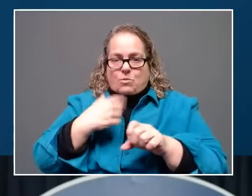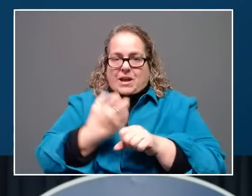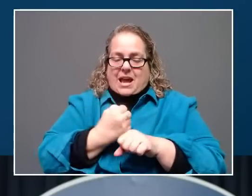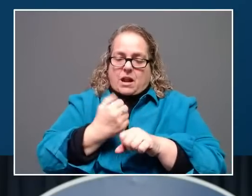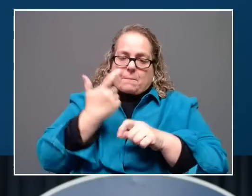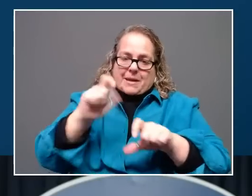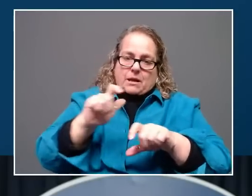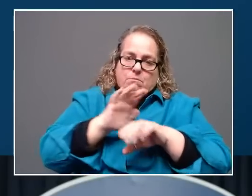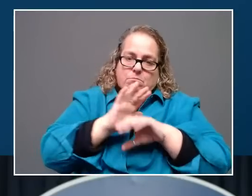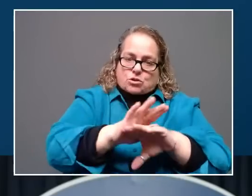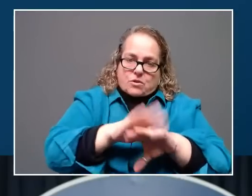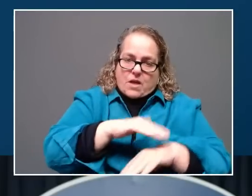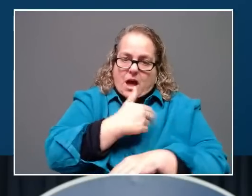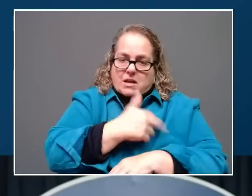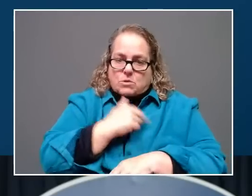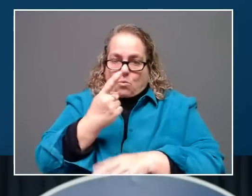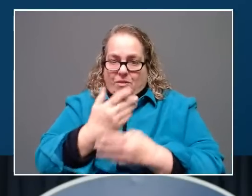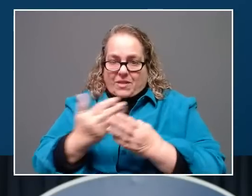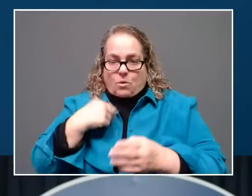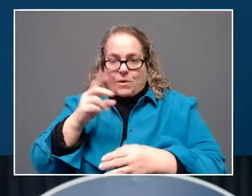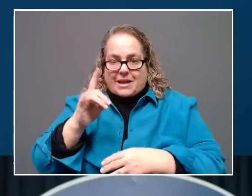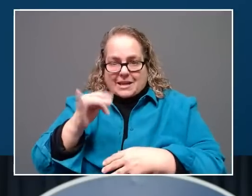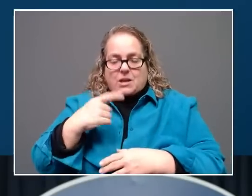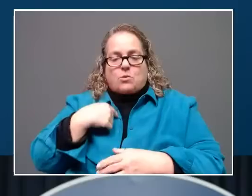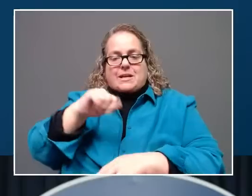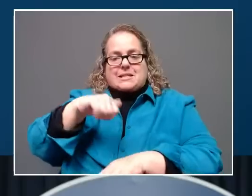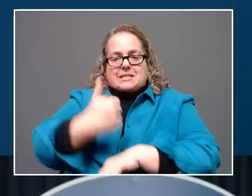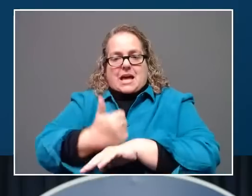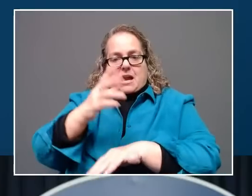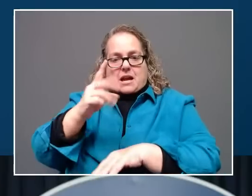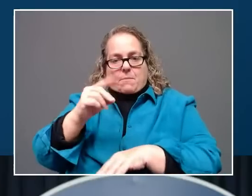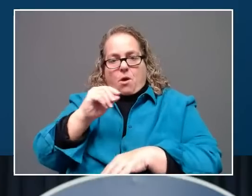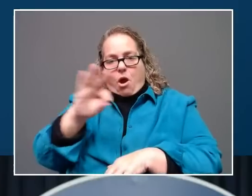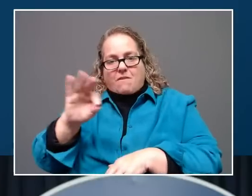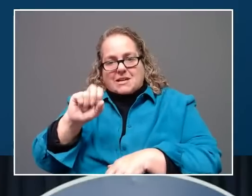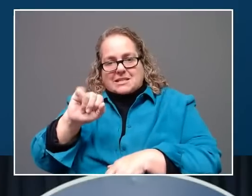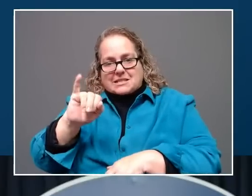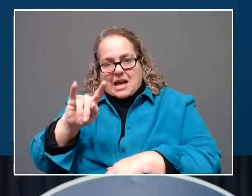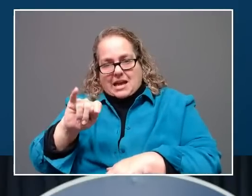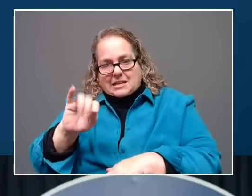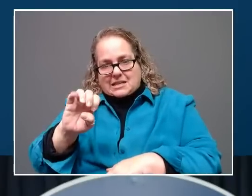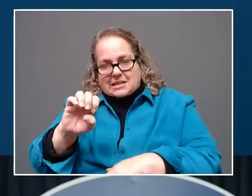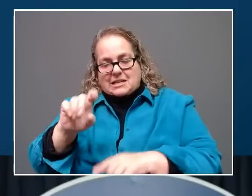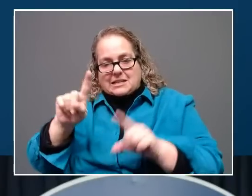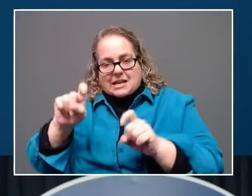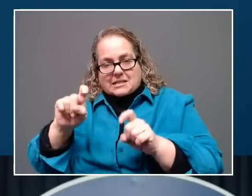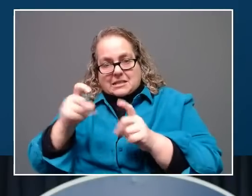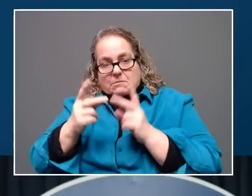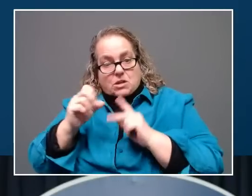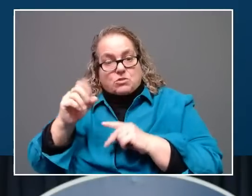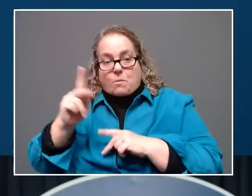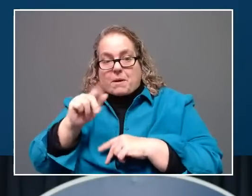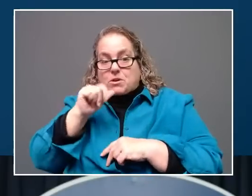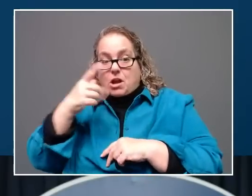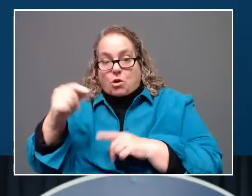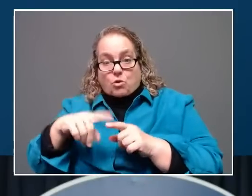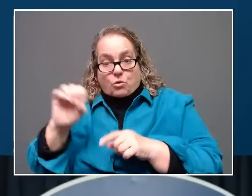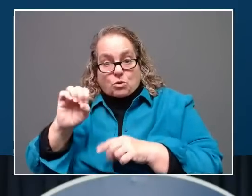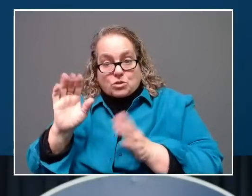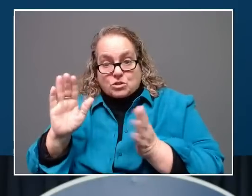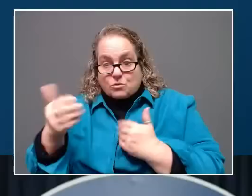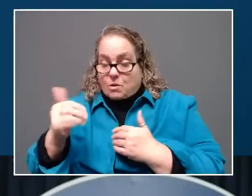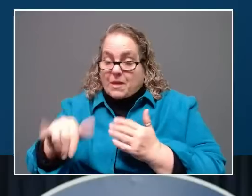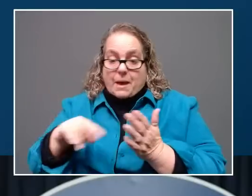we did is set up off-site testing locations so people weren't going to the emergency room. So that means if